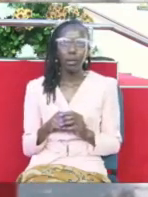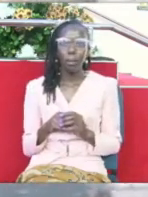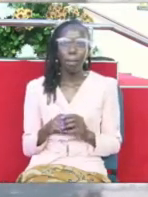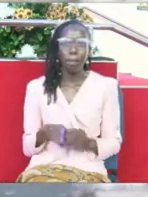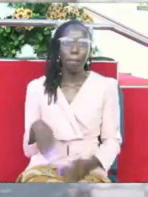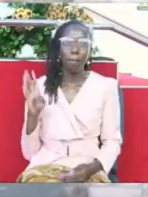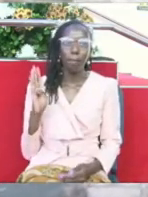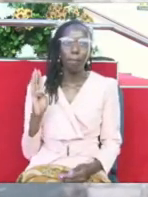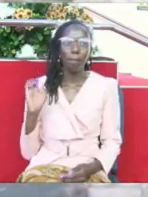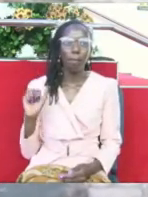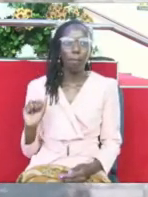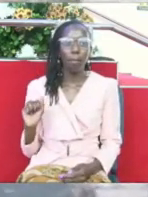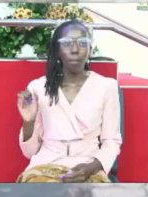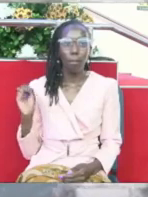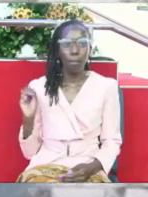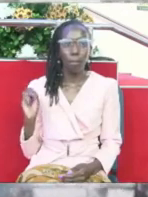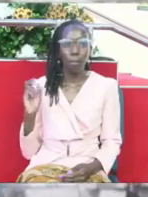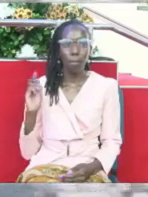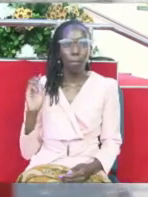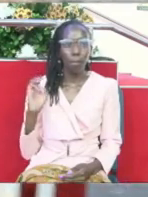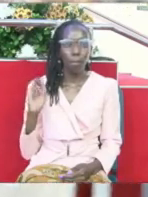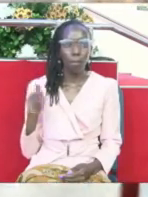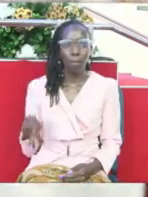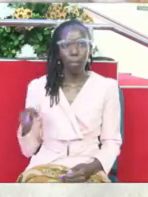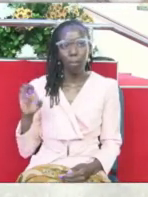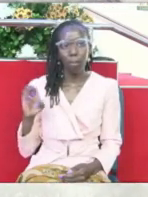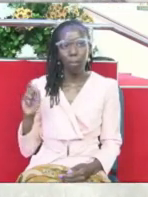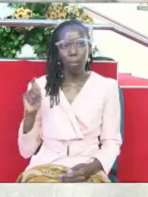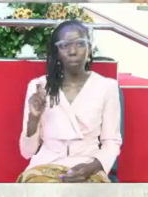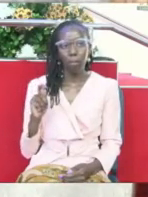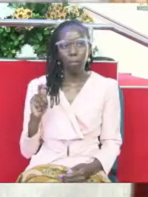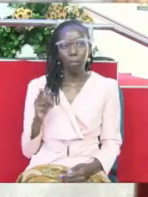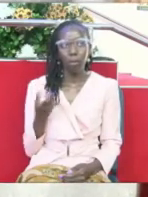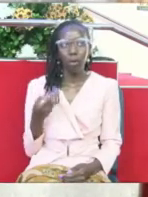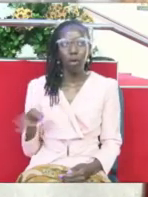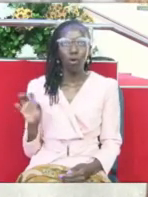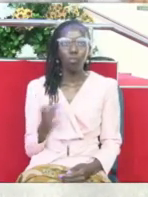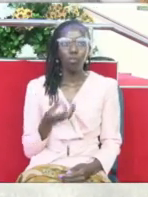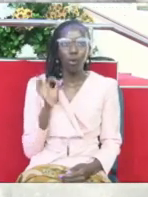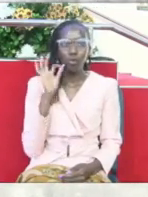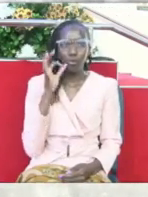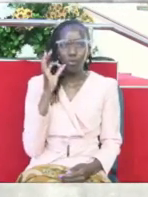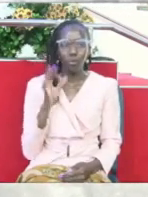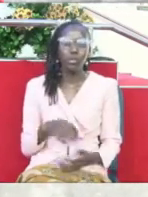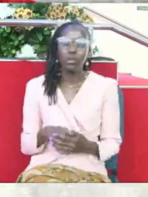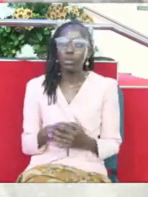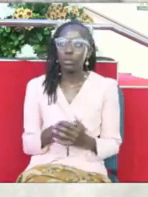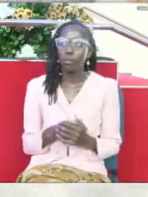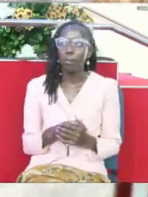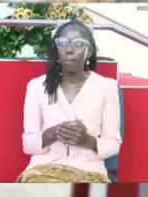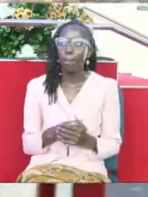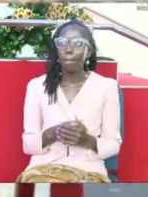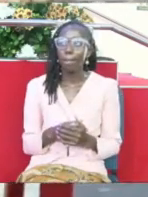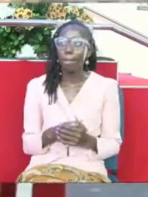Na pengine kikapu kingine cha samaki. And as he gets into this vicinity, na anapoingia pale, suddenly he sees a huge